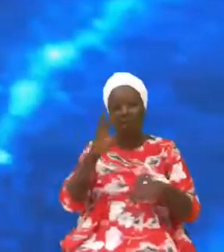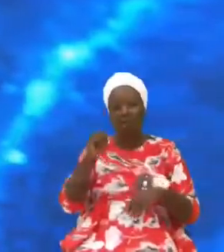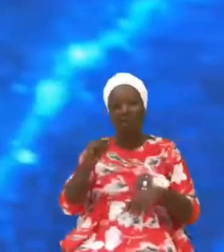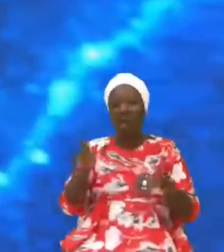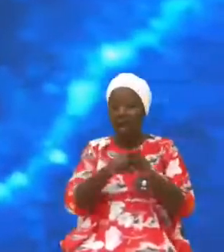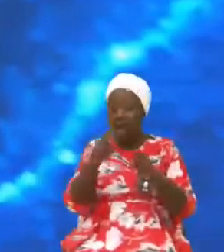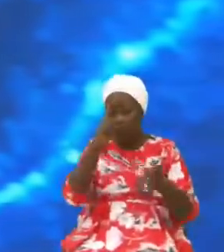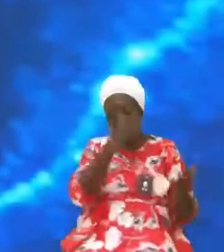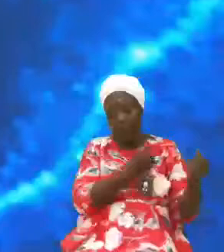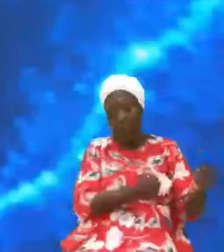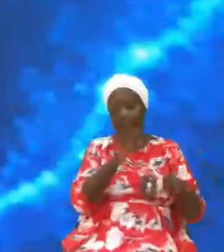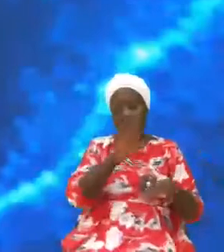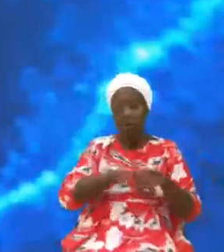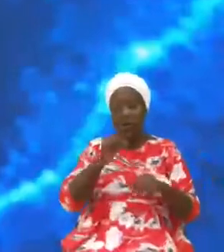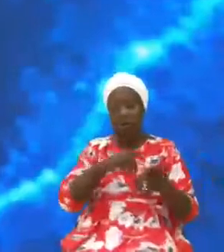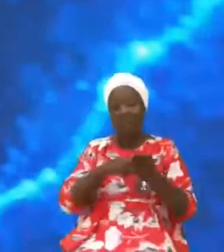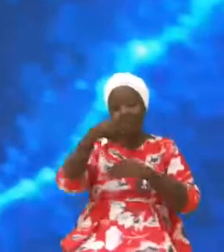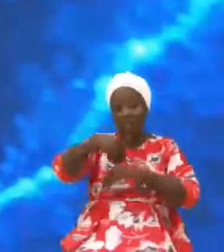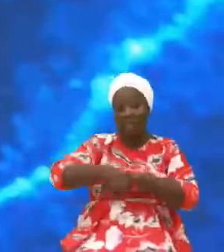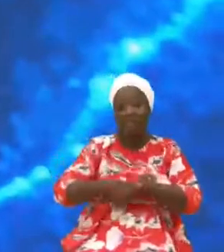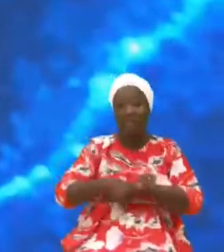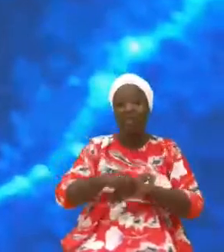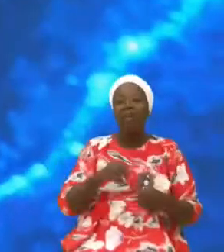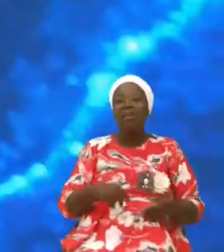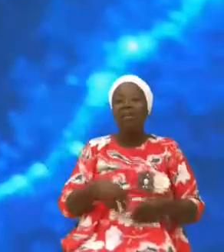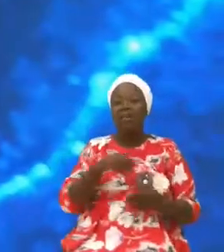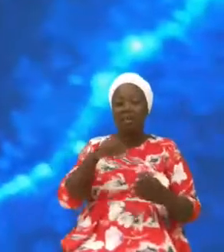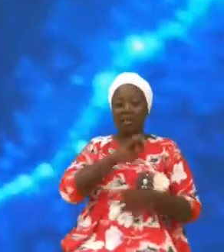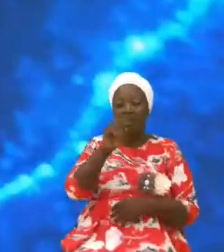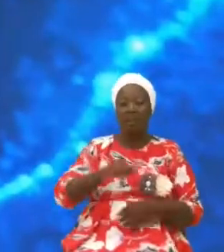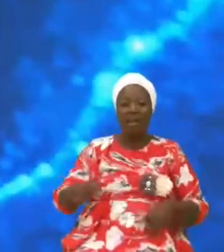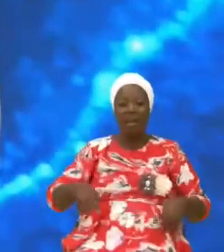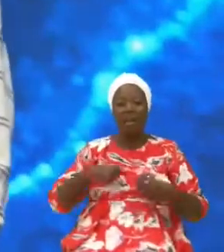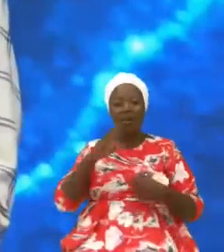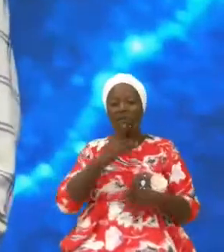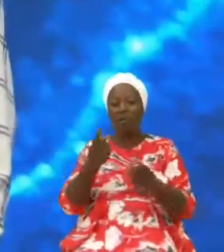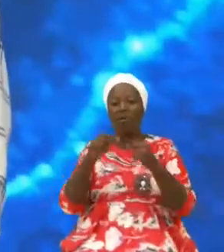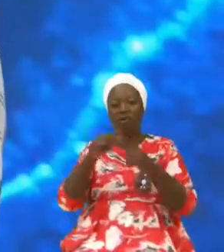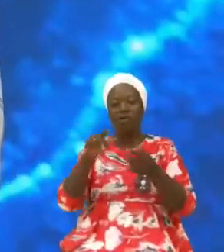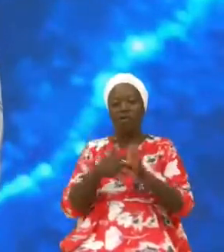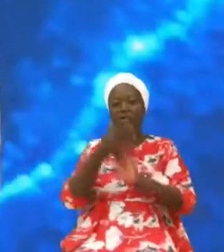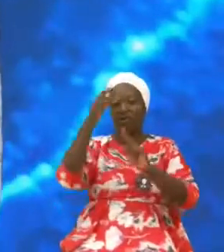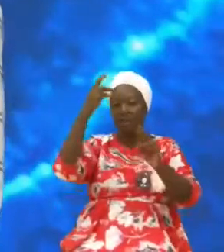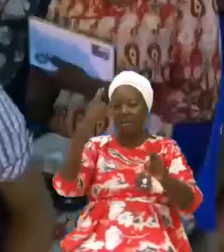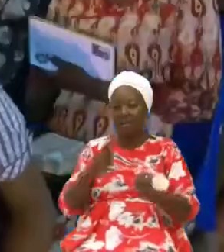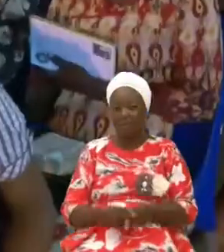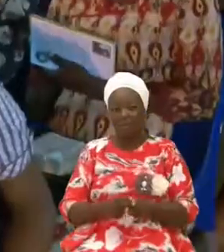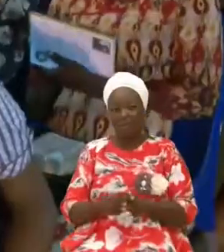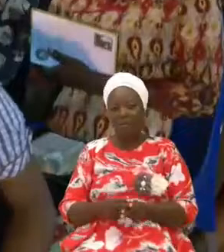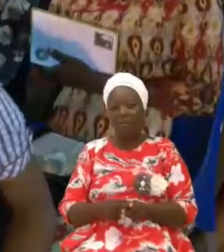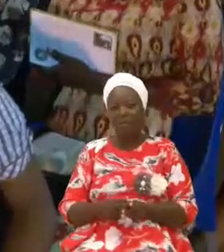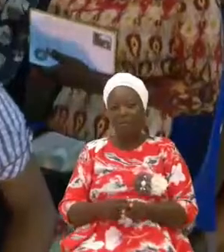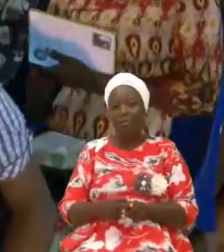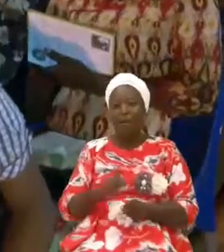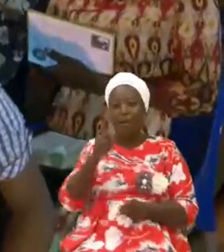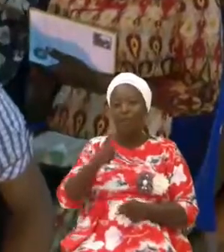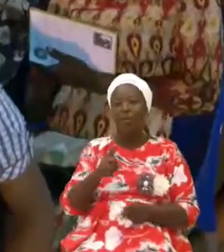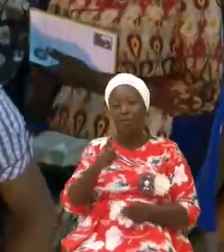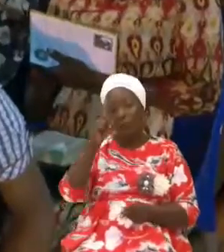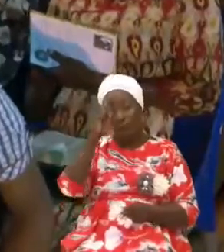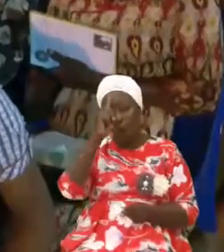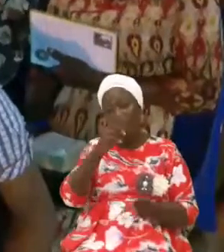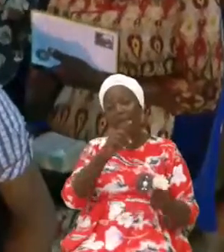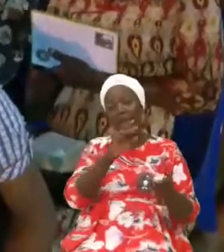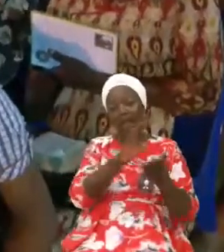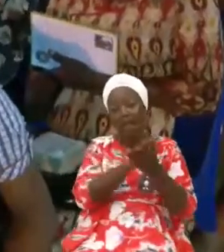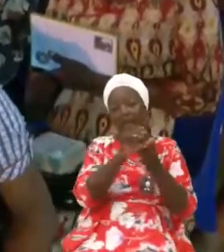believe on him. As you believe on him tonight, eternal life will come to you. The